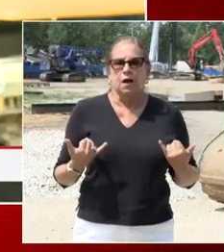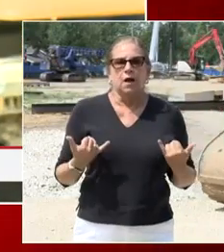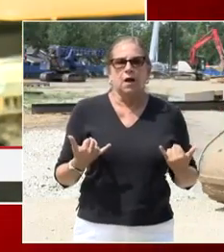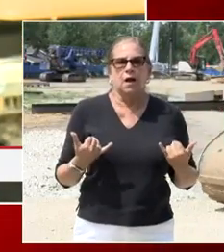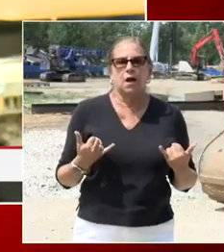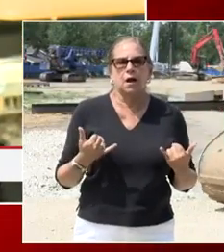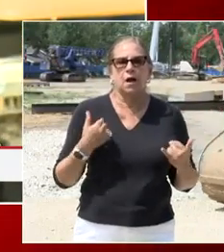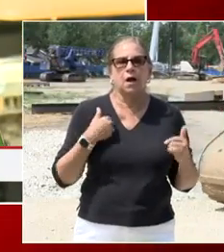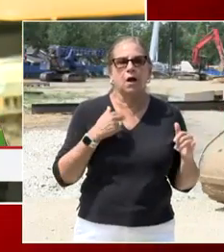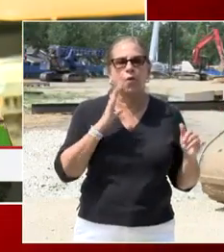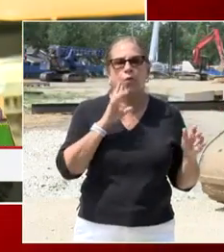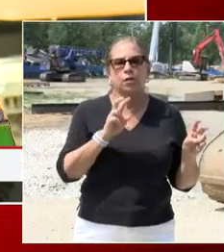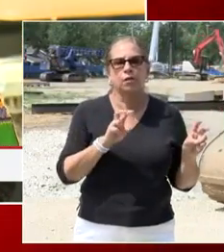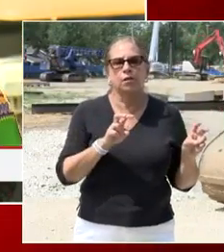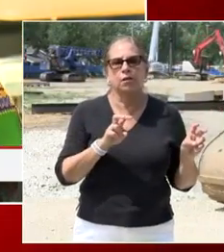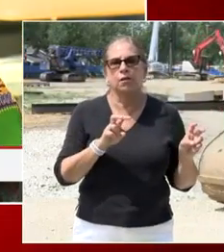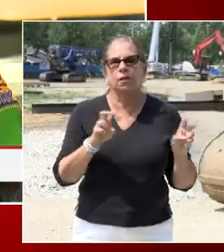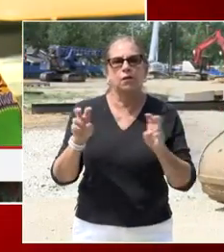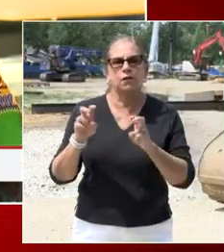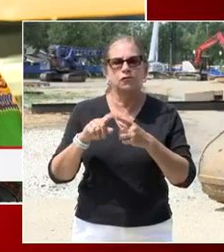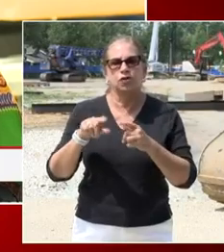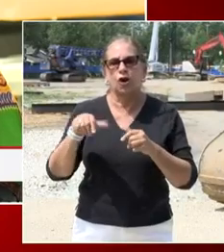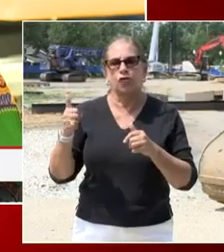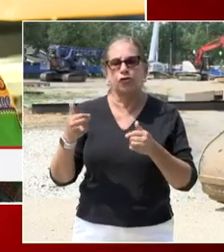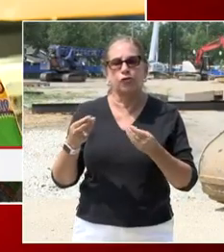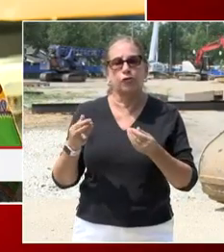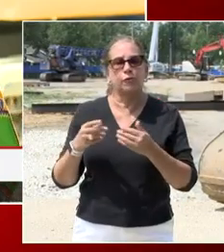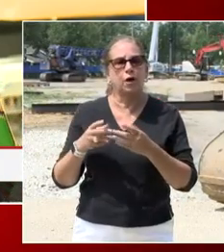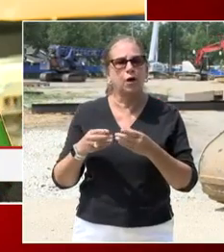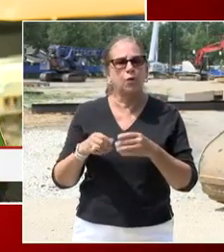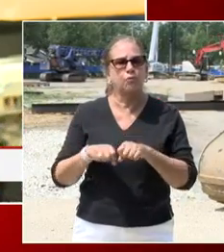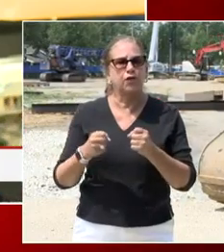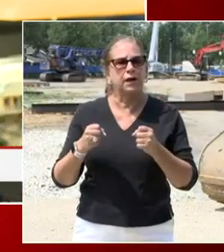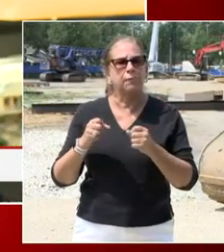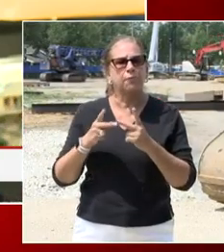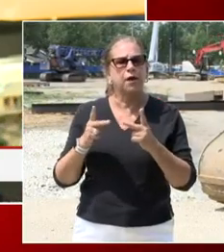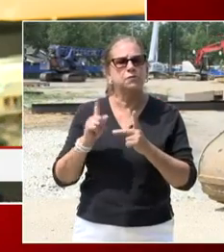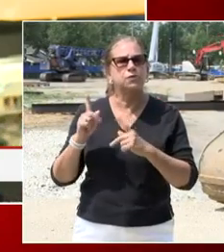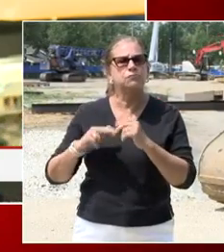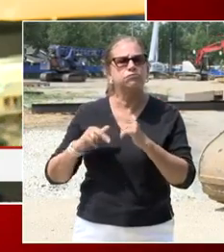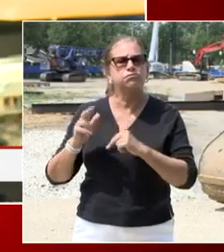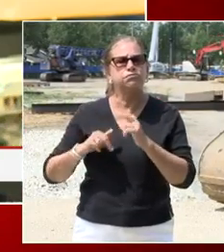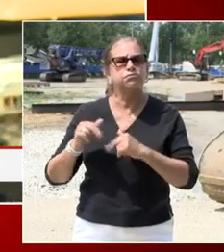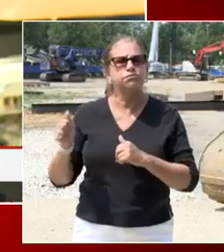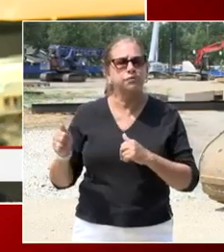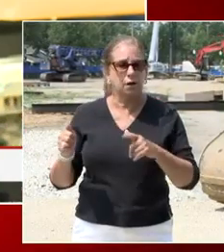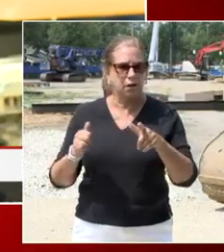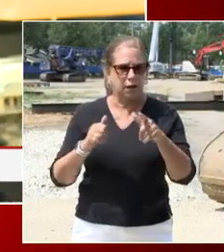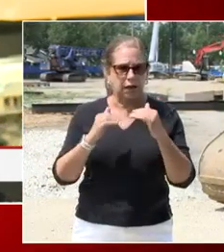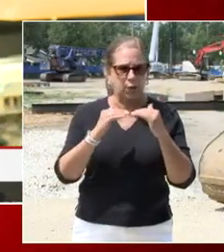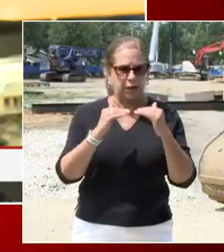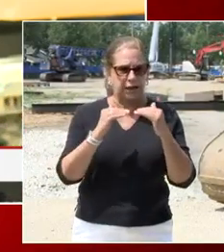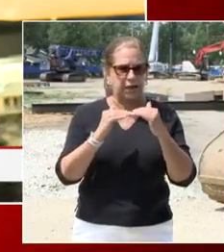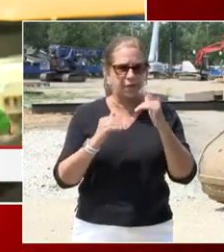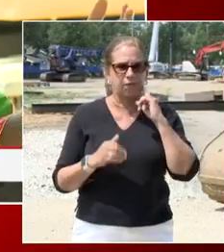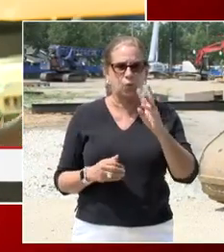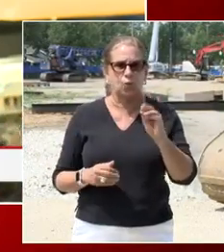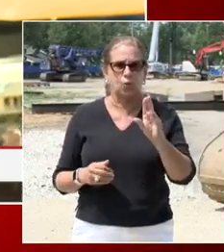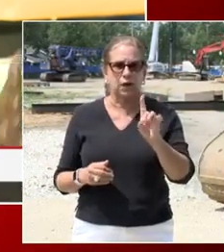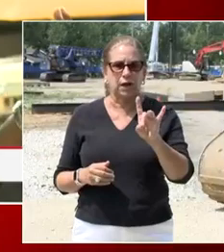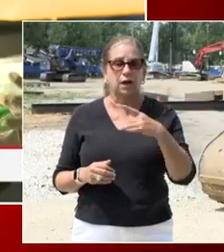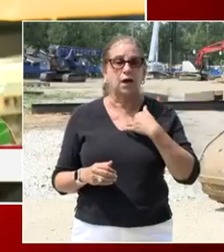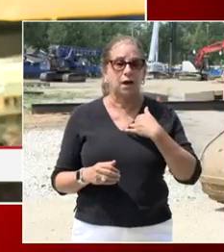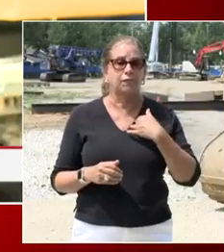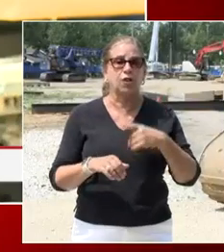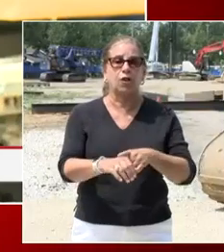today. And so we are committed to equity in this ward, and it's the beginning of a long friendship for those residents who are in their houses right now and throughout the